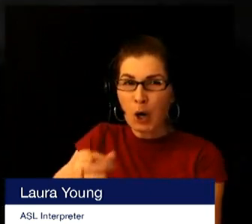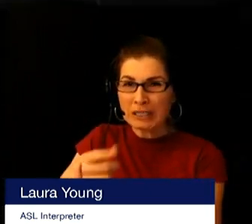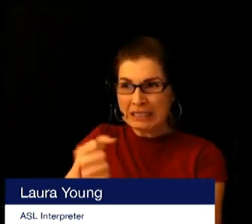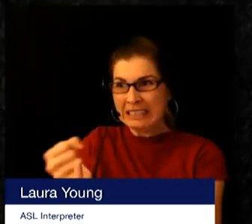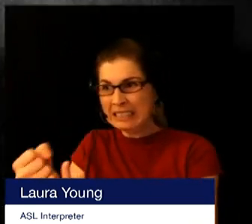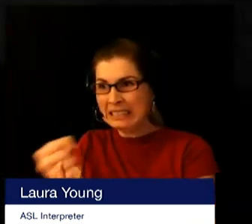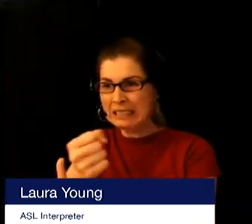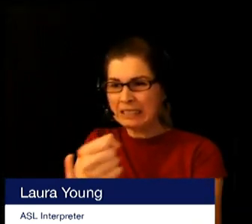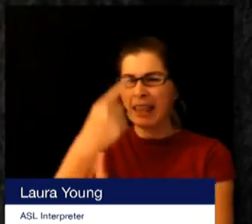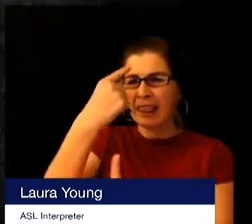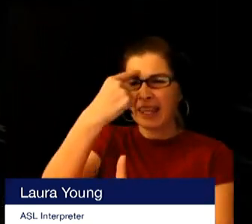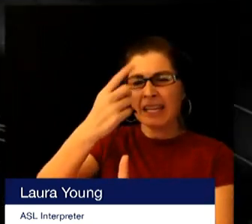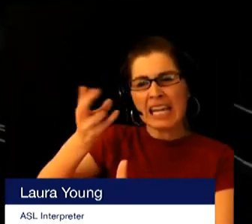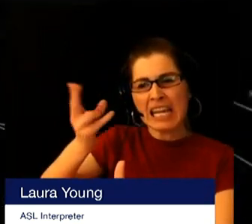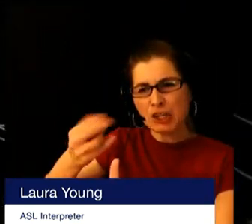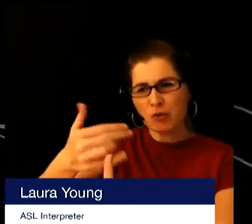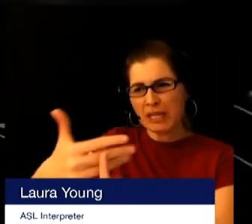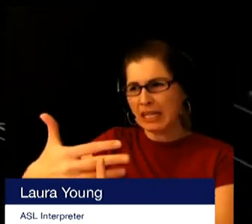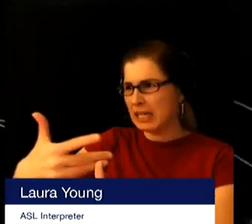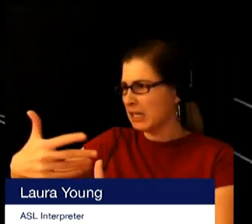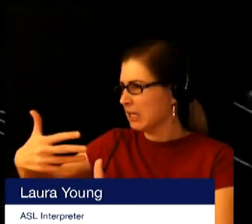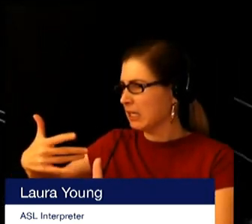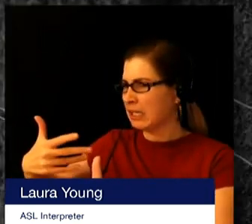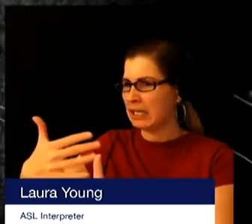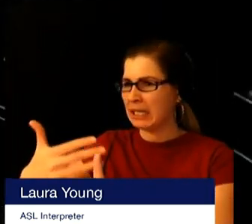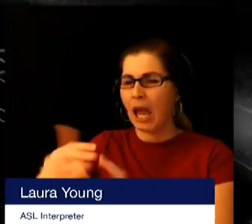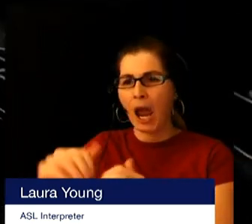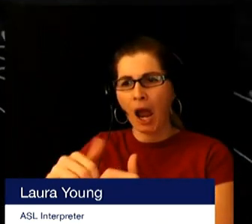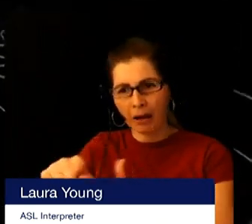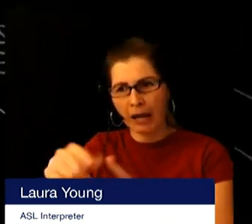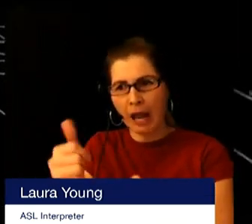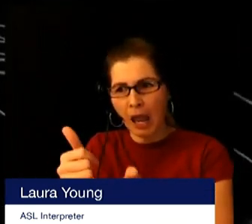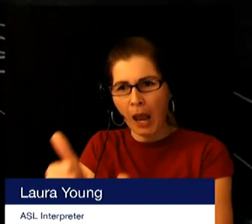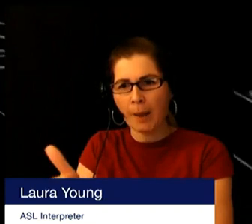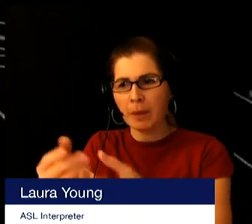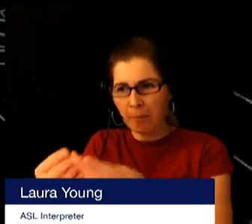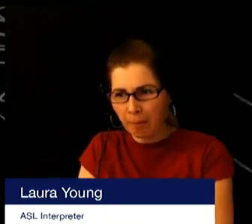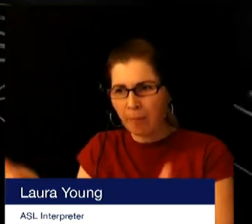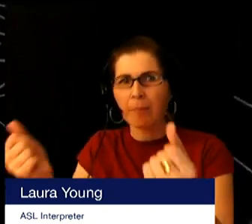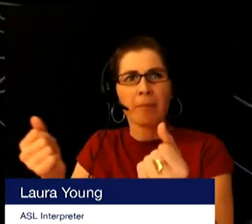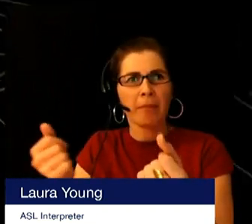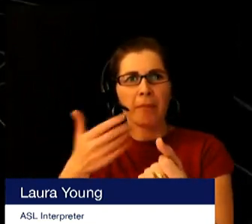to overcome those bad moments. We need to regard those people with compassion.